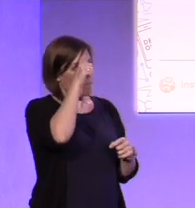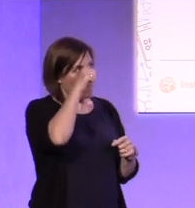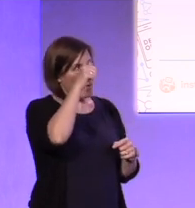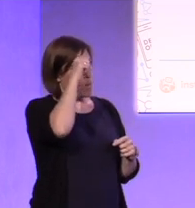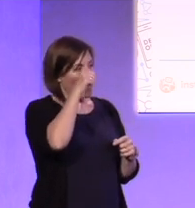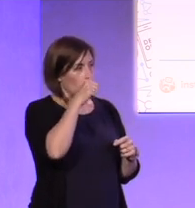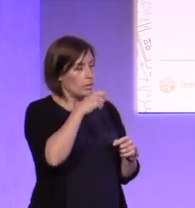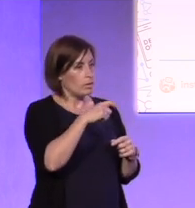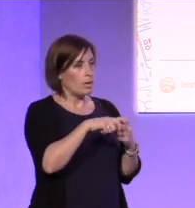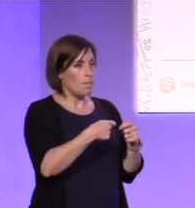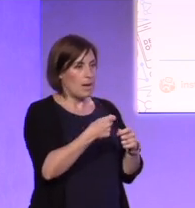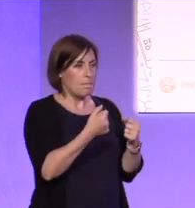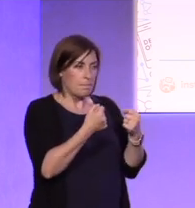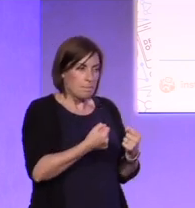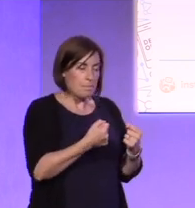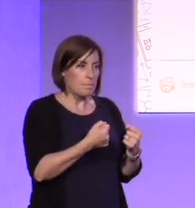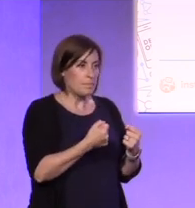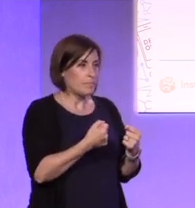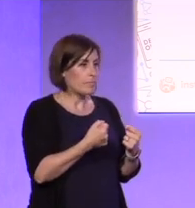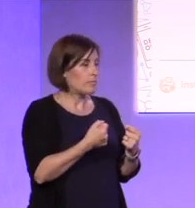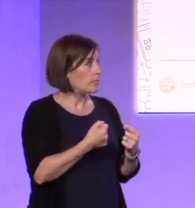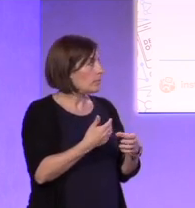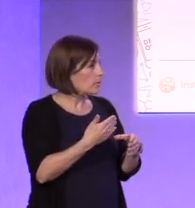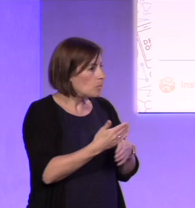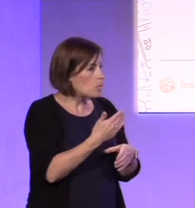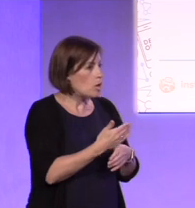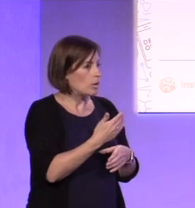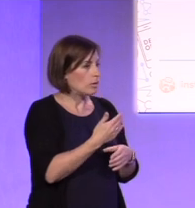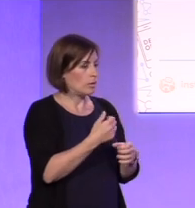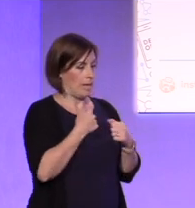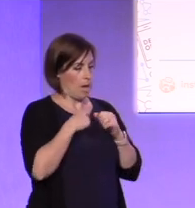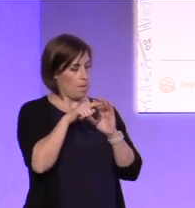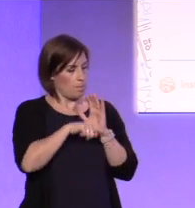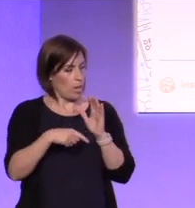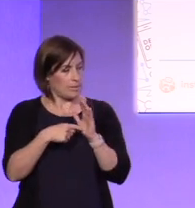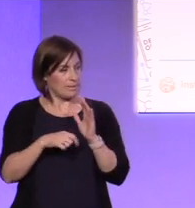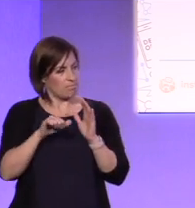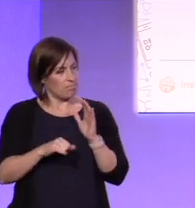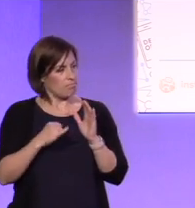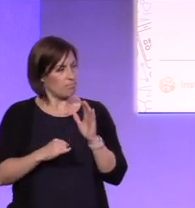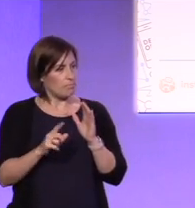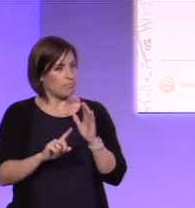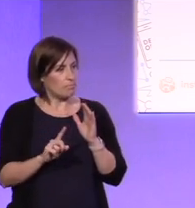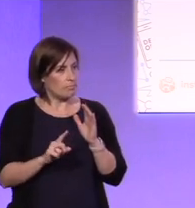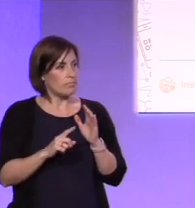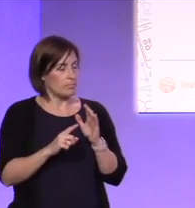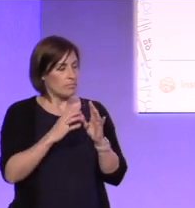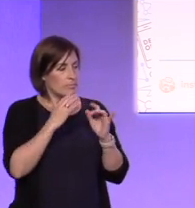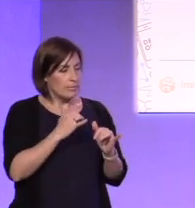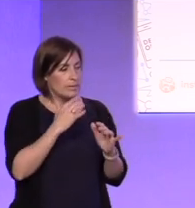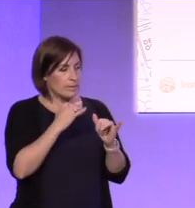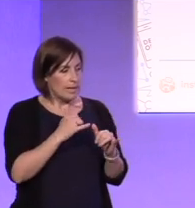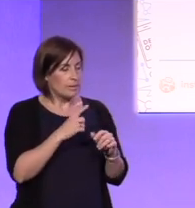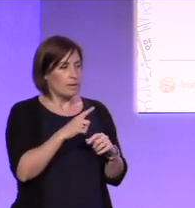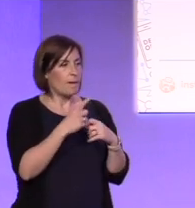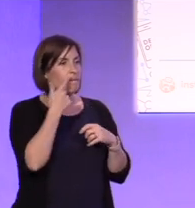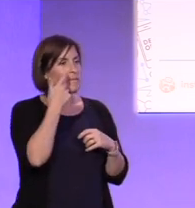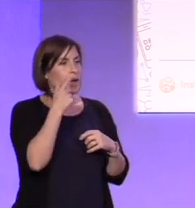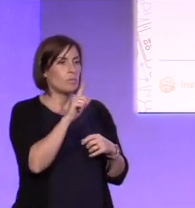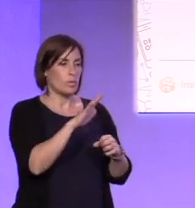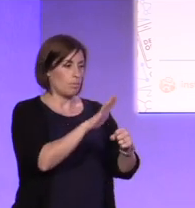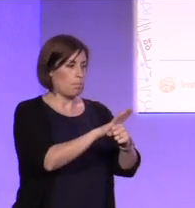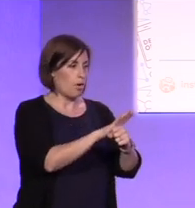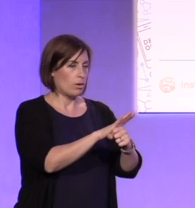within a team. You test the robustness of your policies. What you also do is you expose those blockages. If you do